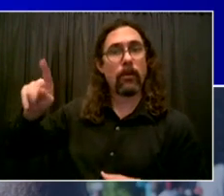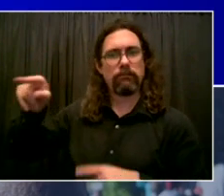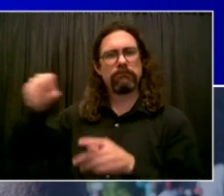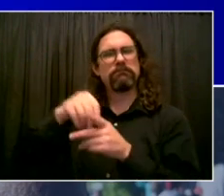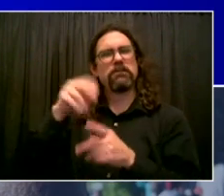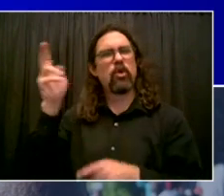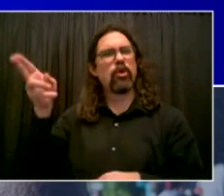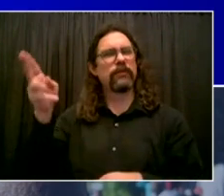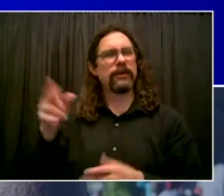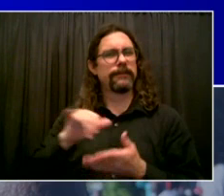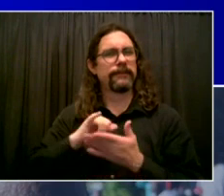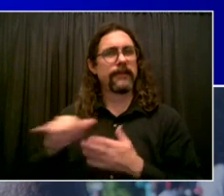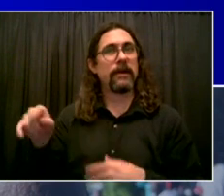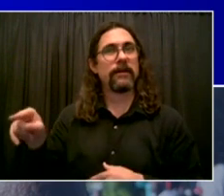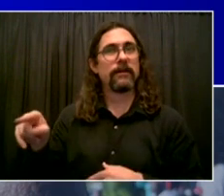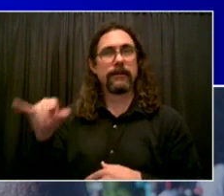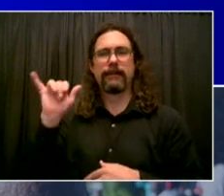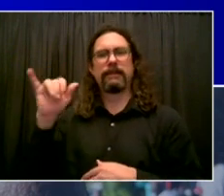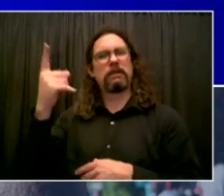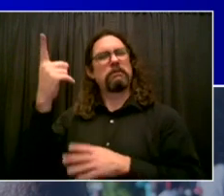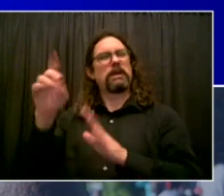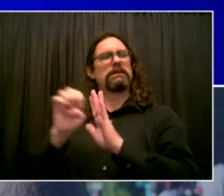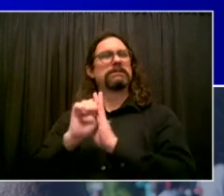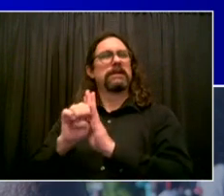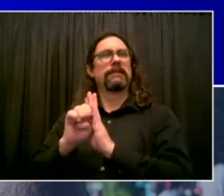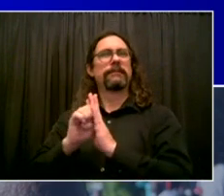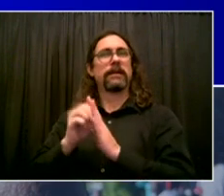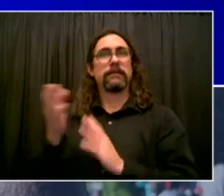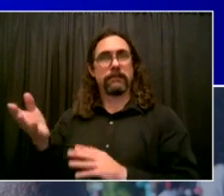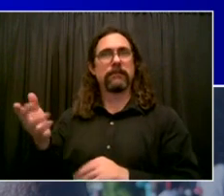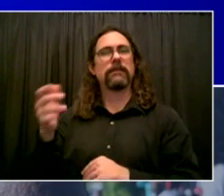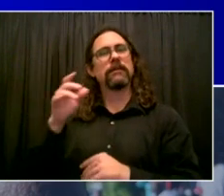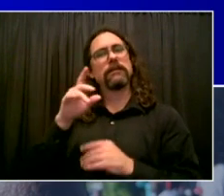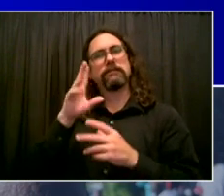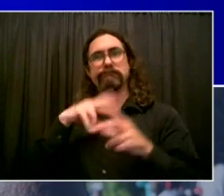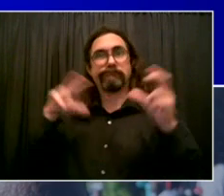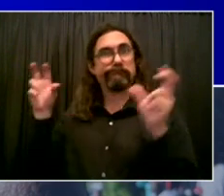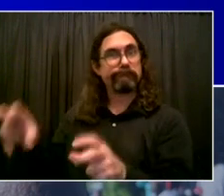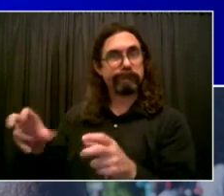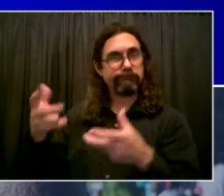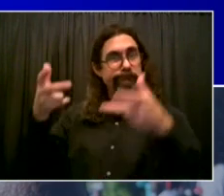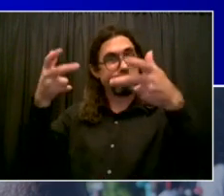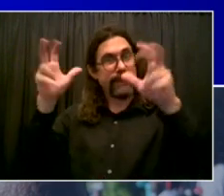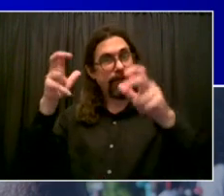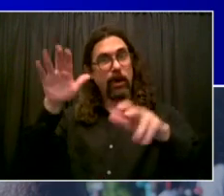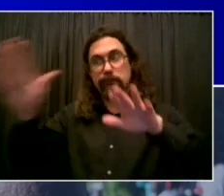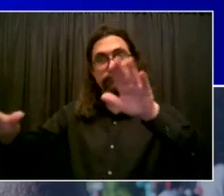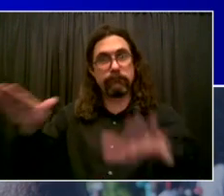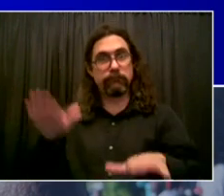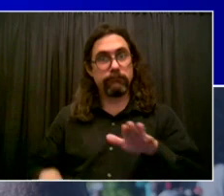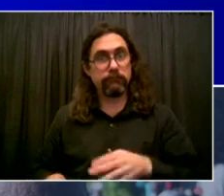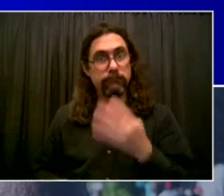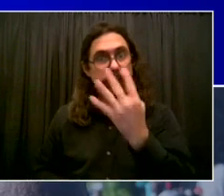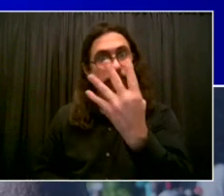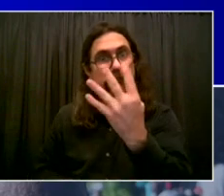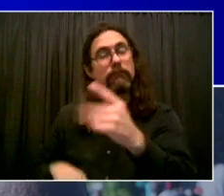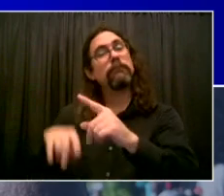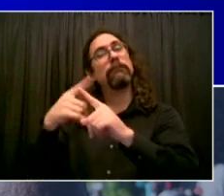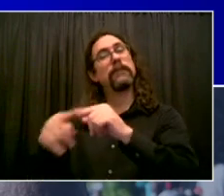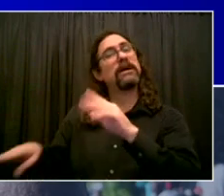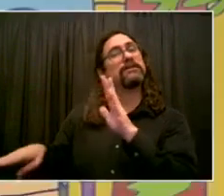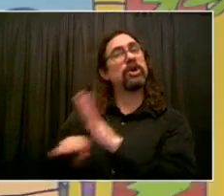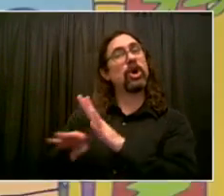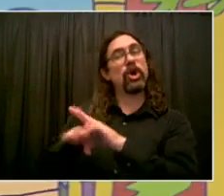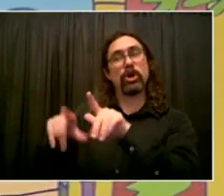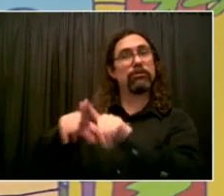great shape. It's going to be made beautiful and modern. It's going to be great for kids and the whole community. I want you to hear from the guy who's really been the heart and soul of